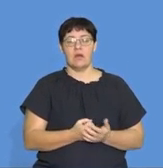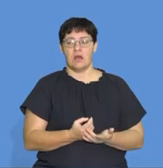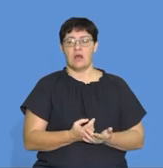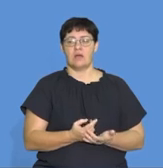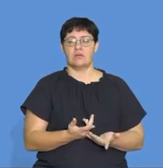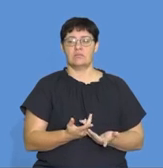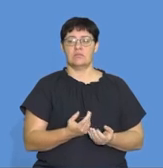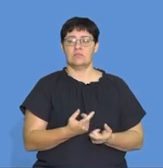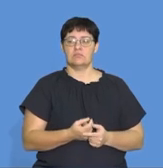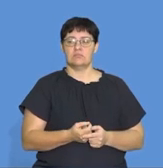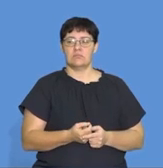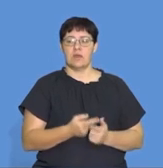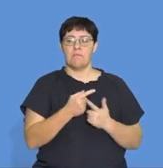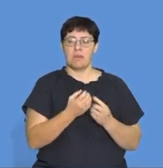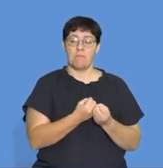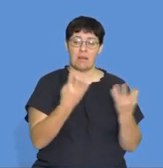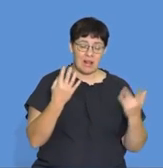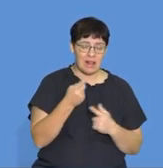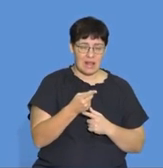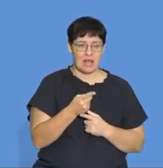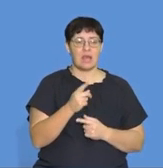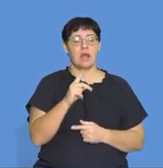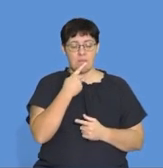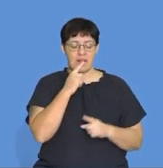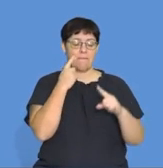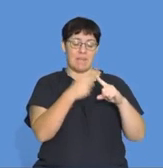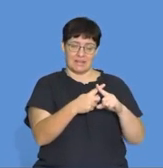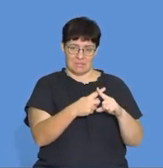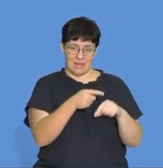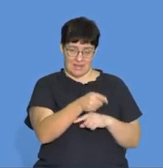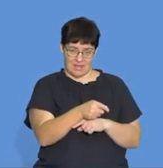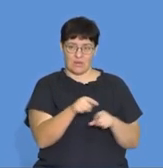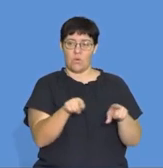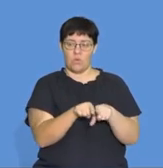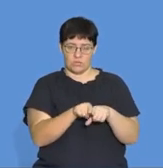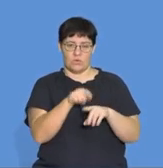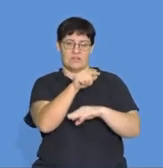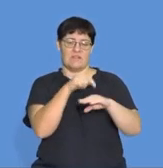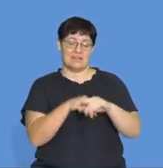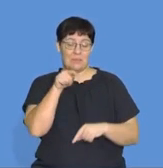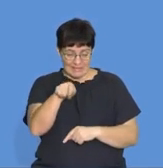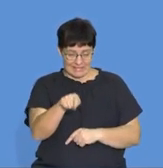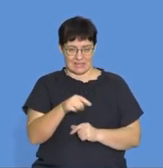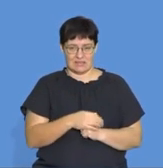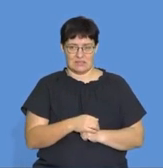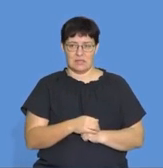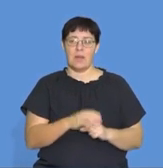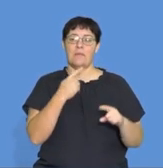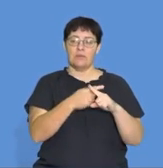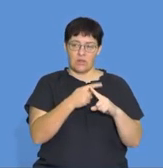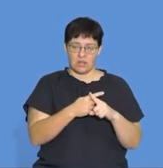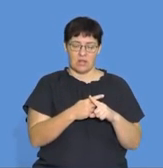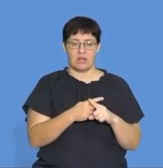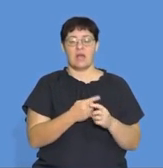The multiplicative inverse has to do with multiply and divide, right? Multiplication